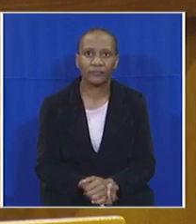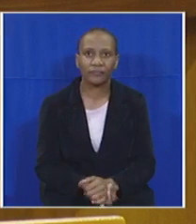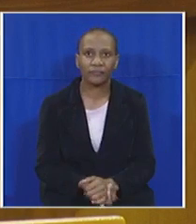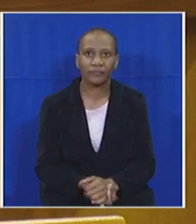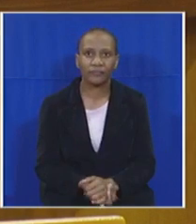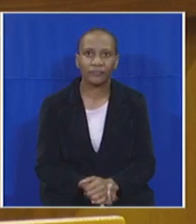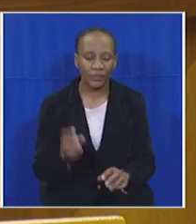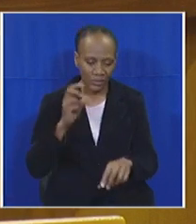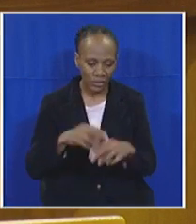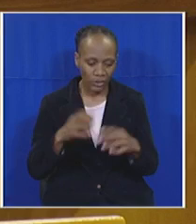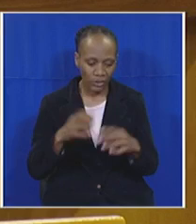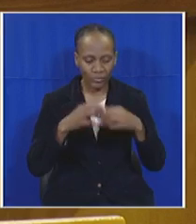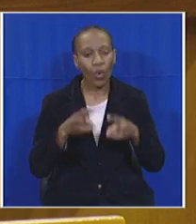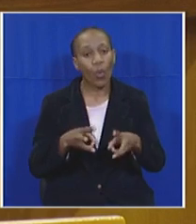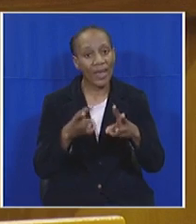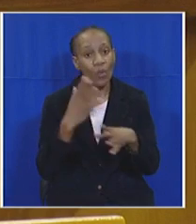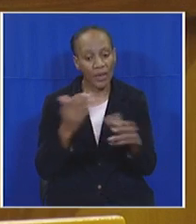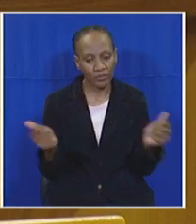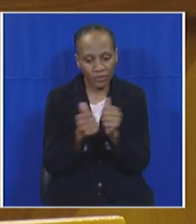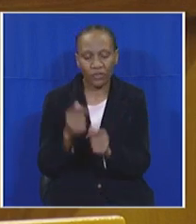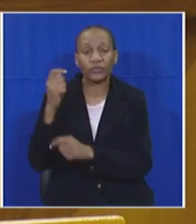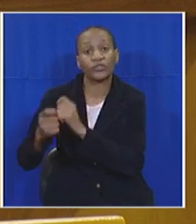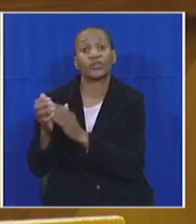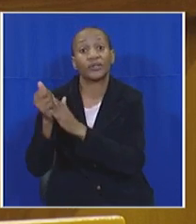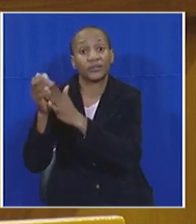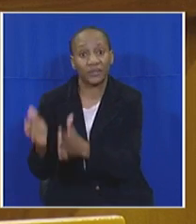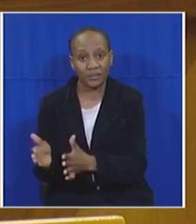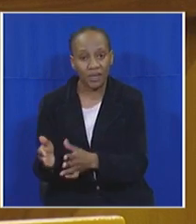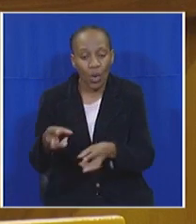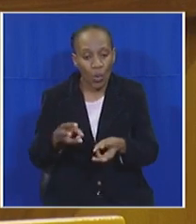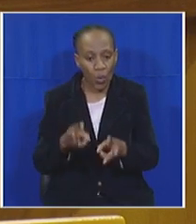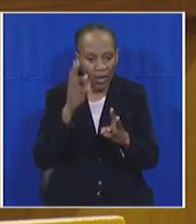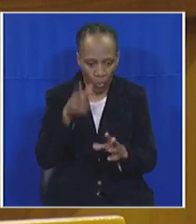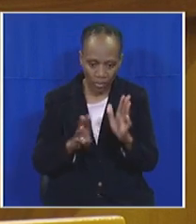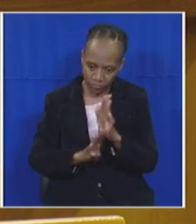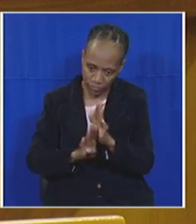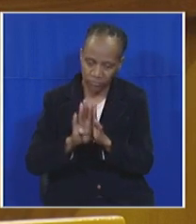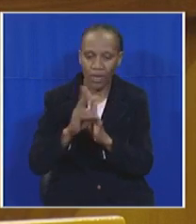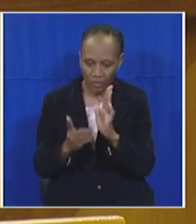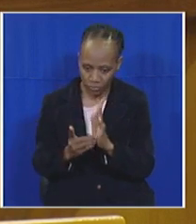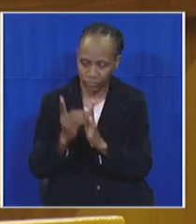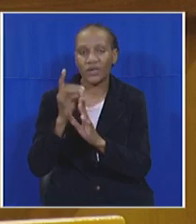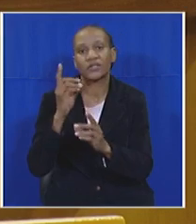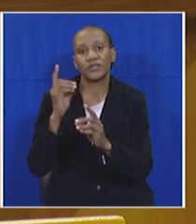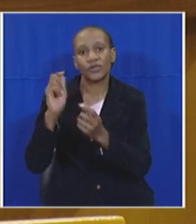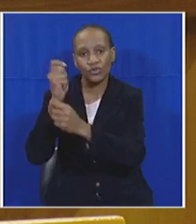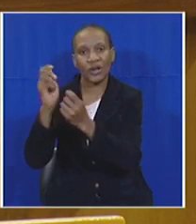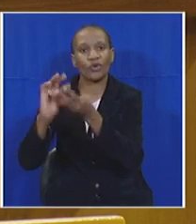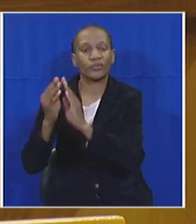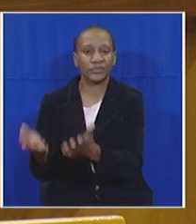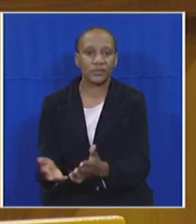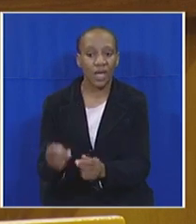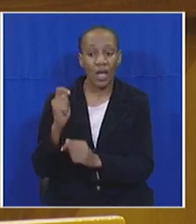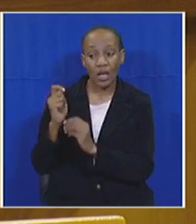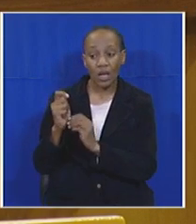creative way of working with traditional leaders in a way that catalyzes development in rural areas. Traditional leaders must refuse to be